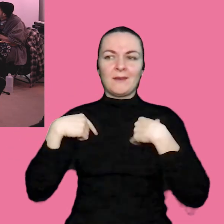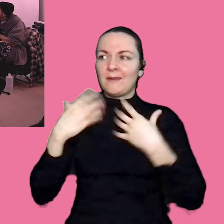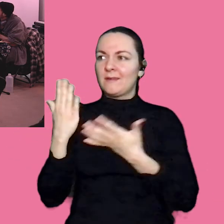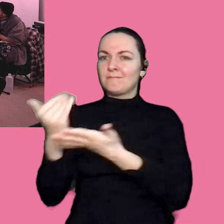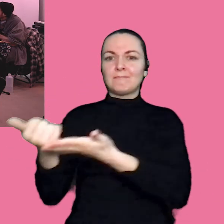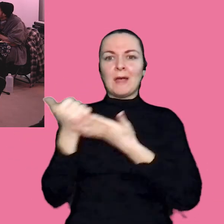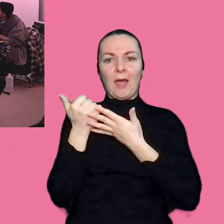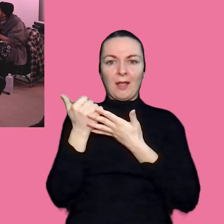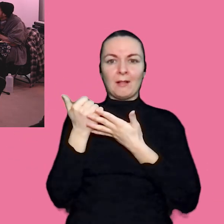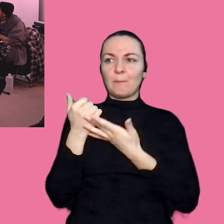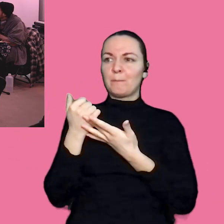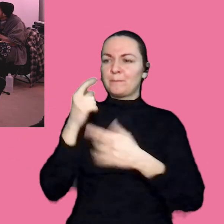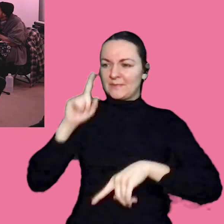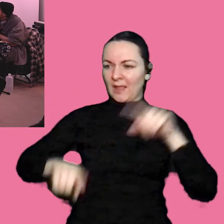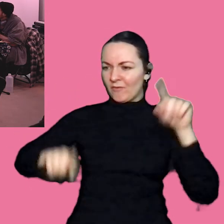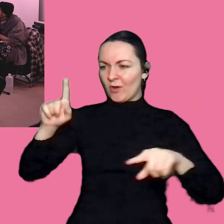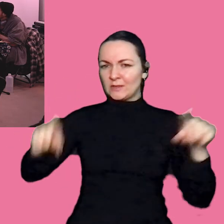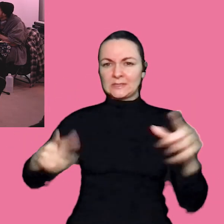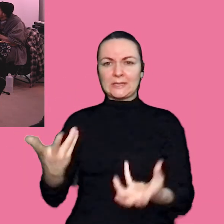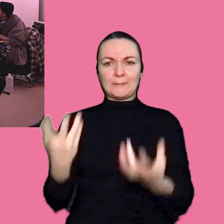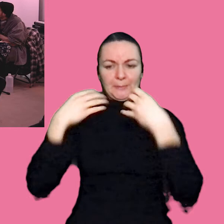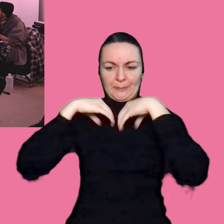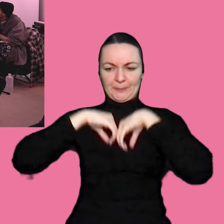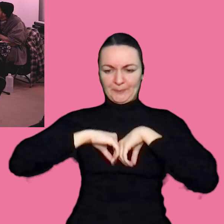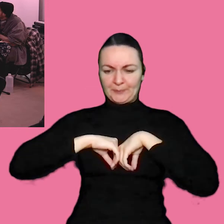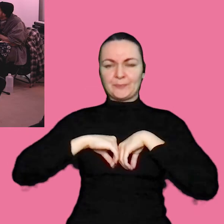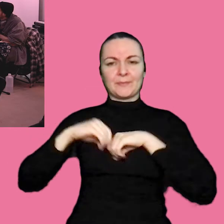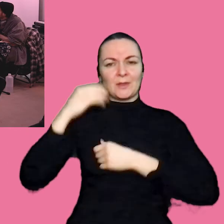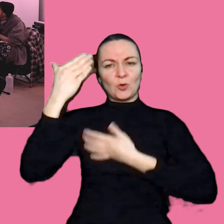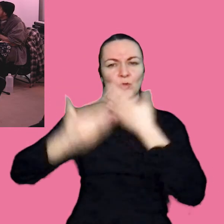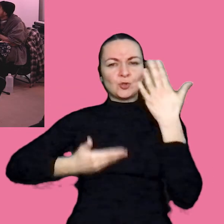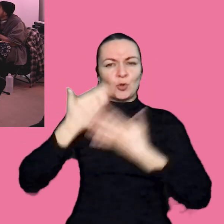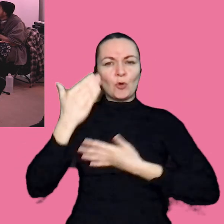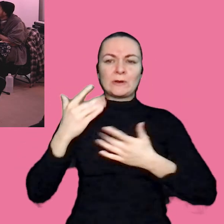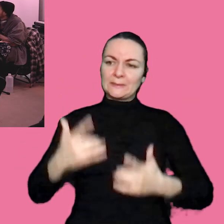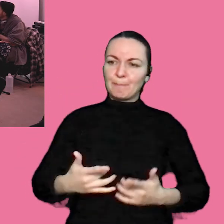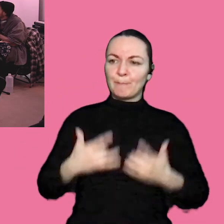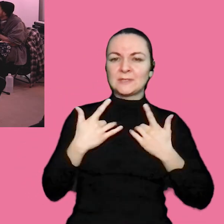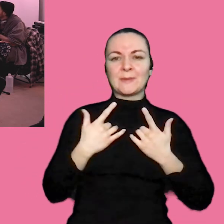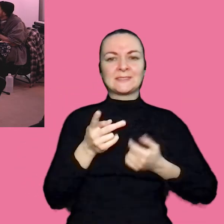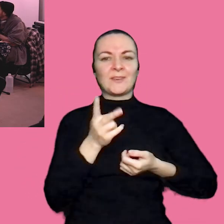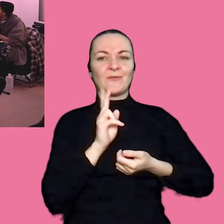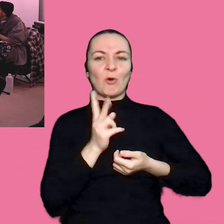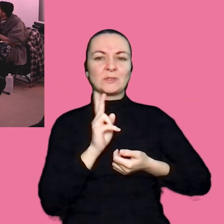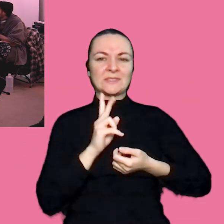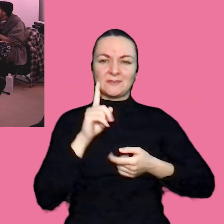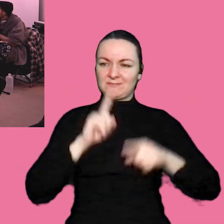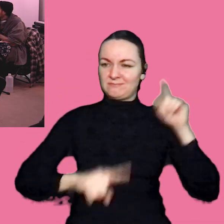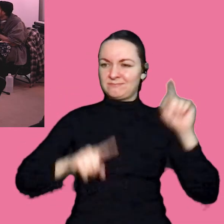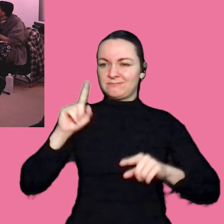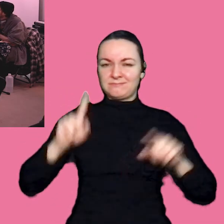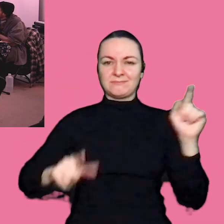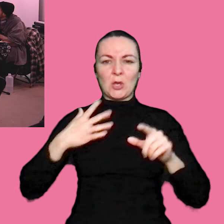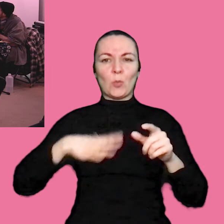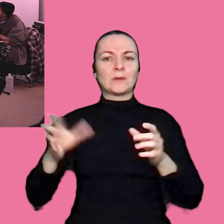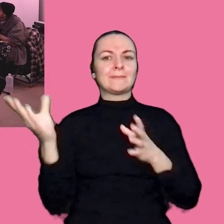really help us getting that diversity in all the stories and perspective and voices that we